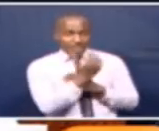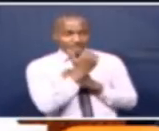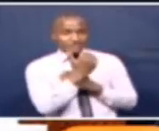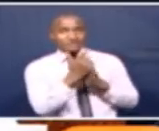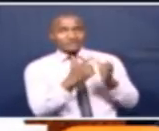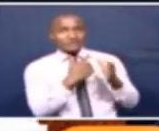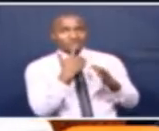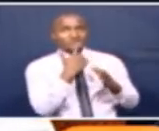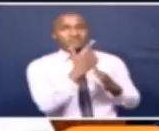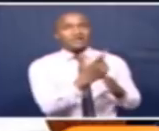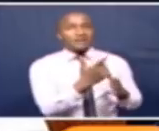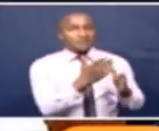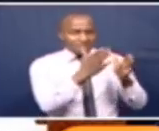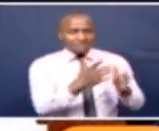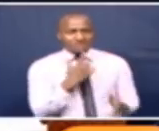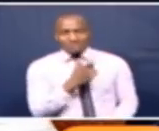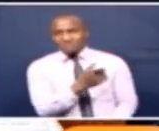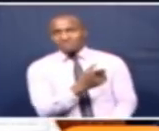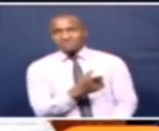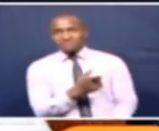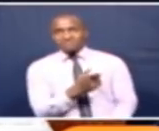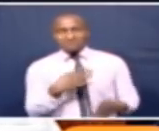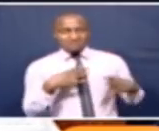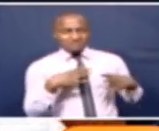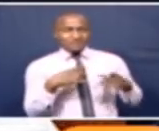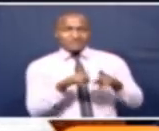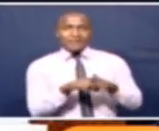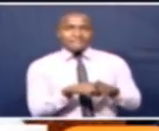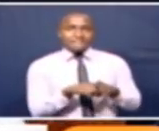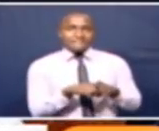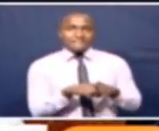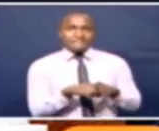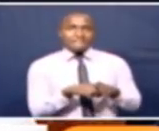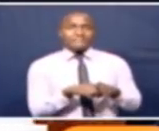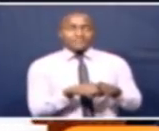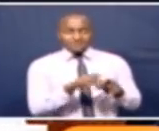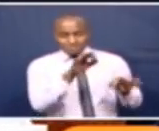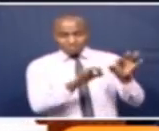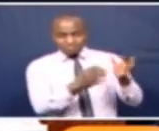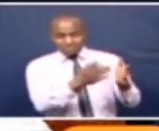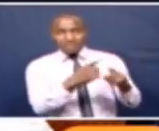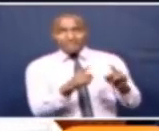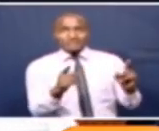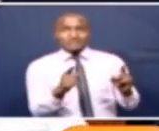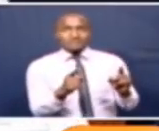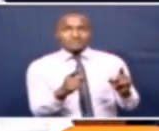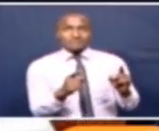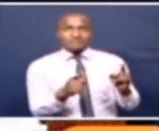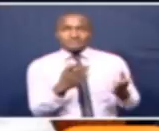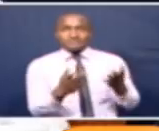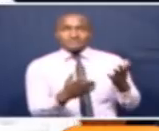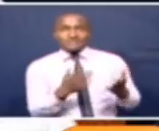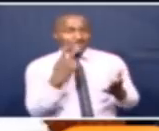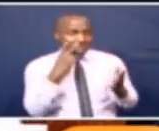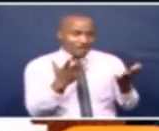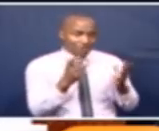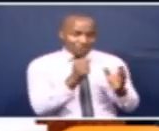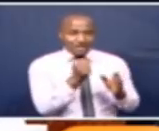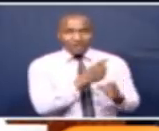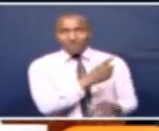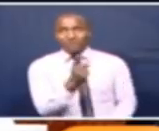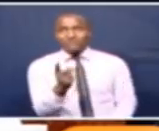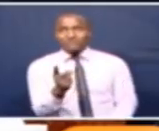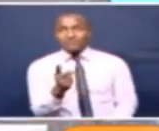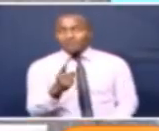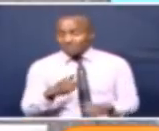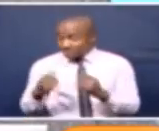tell it to them, somebody may say, she's also bragging. So people are judgmental. It's just a matter of seeing how you can handle all of them. But